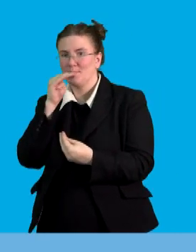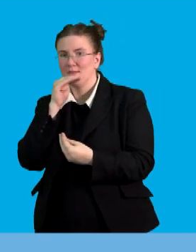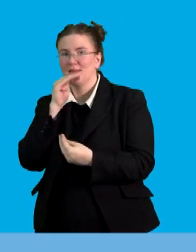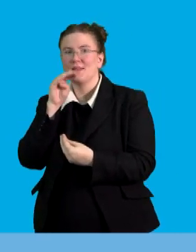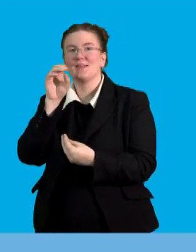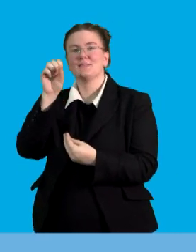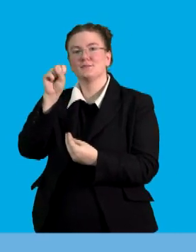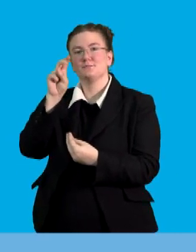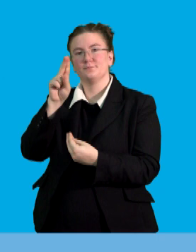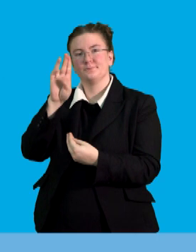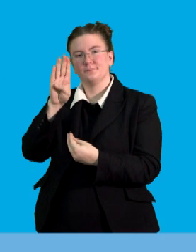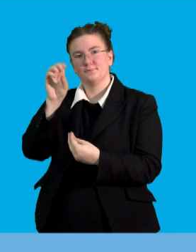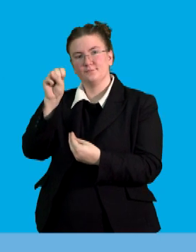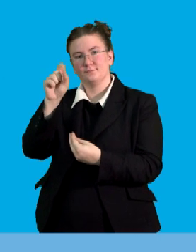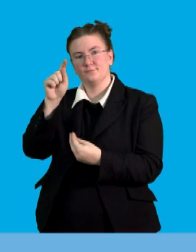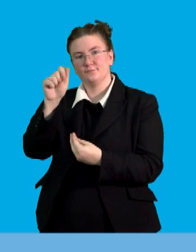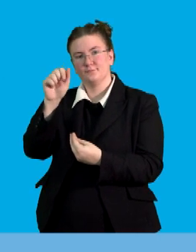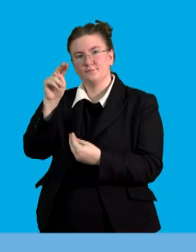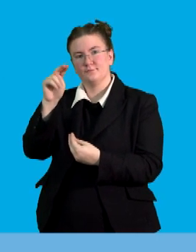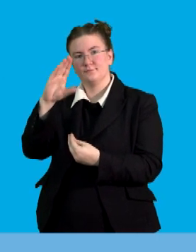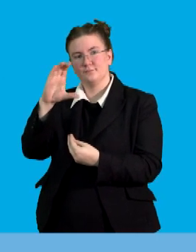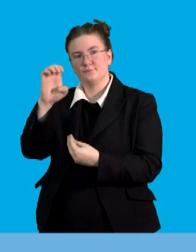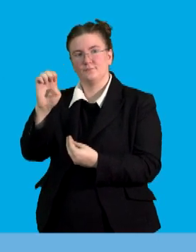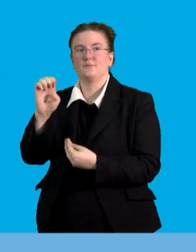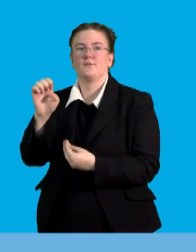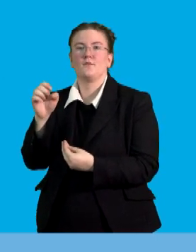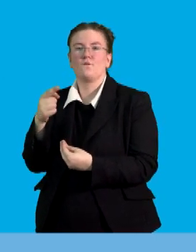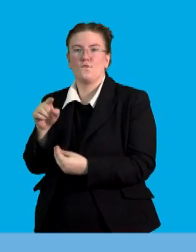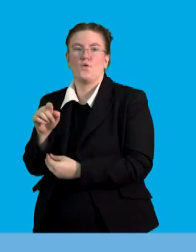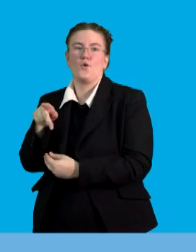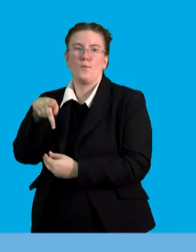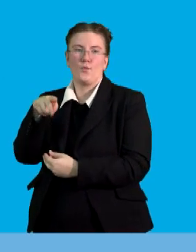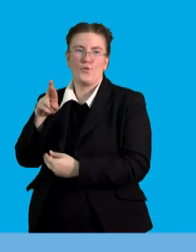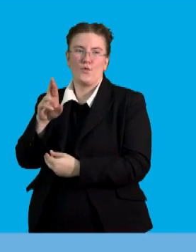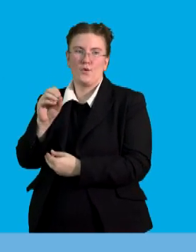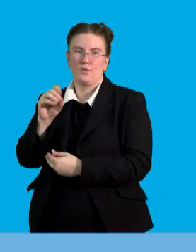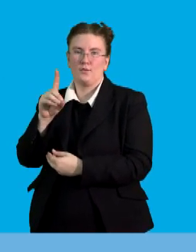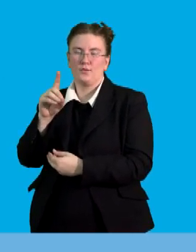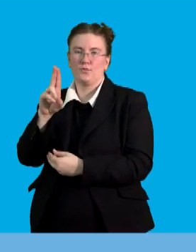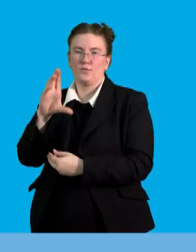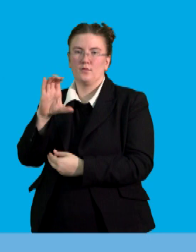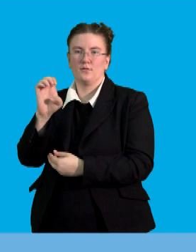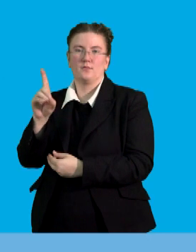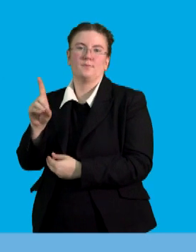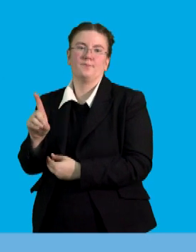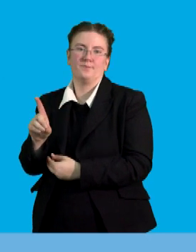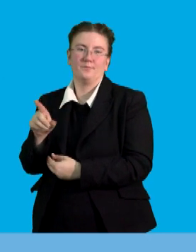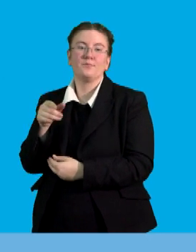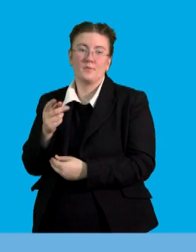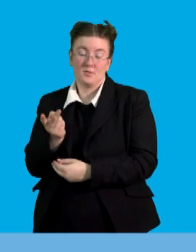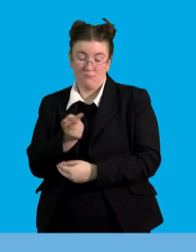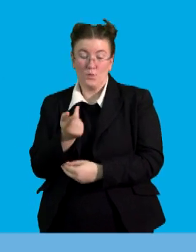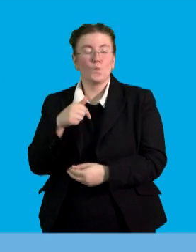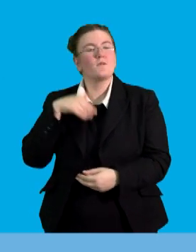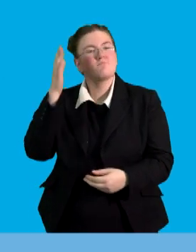do we then now model our chemical reaction? We know that in a chemical equation, we have the left-hand side, the right-hand side,